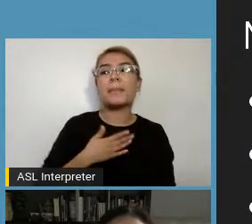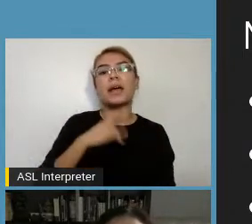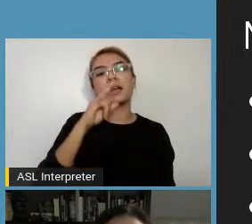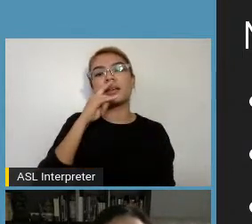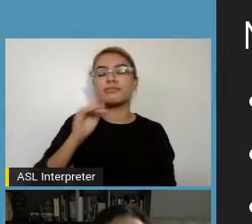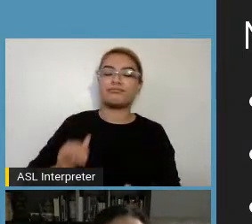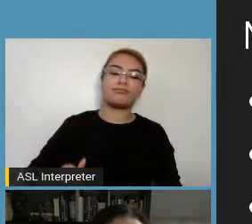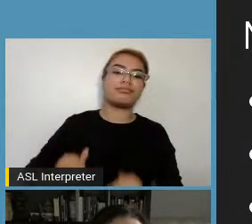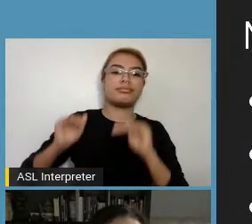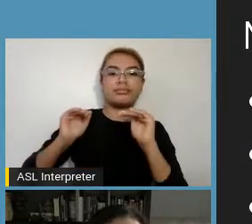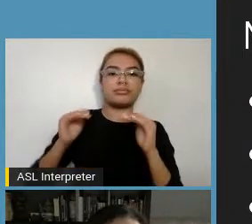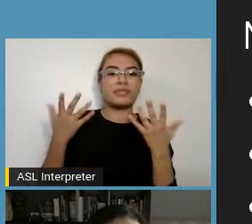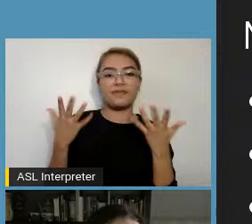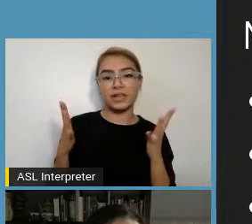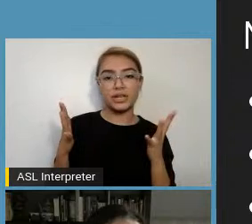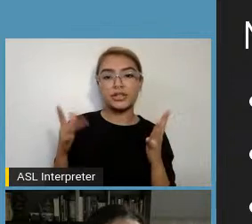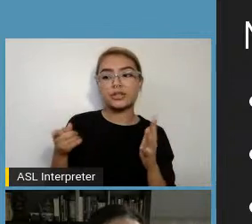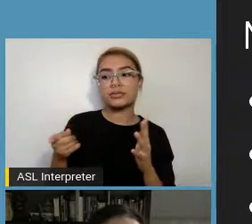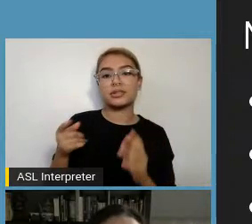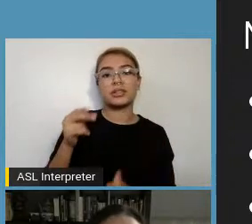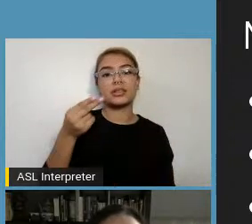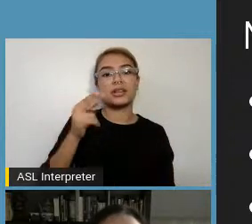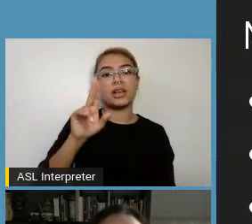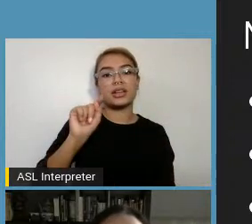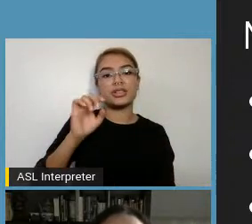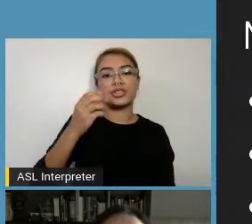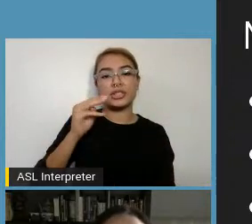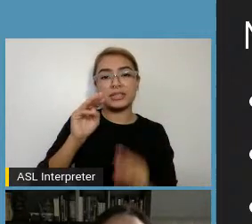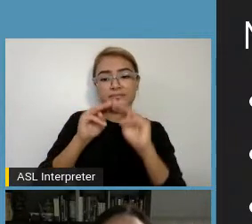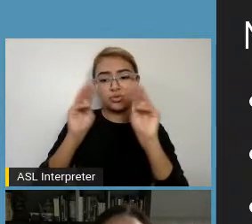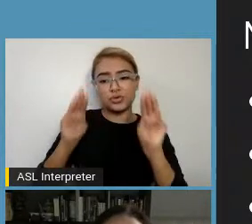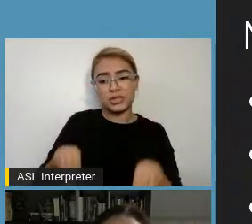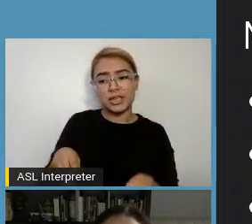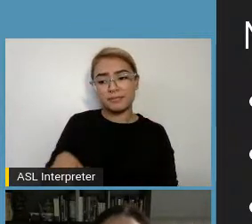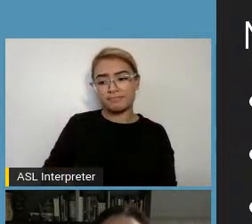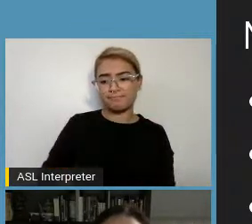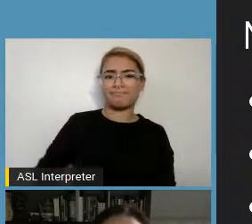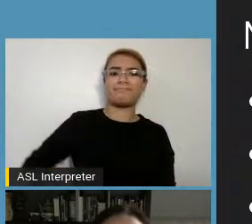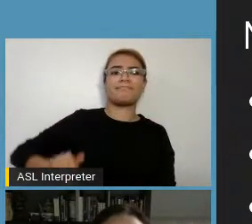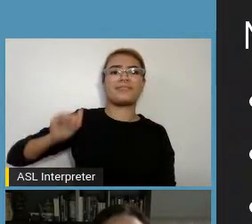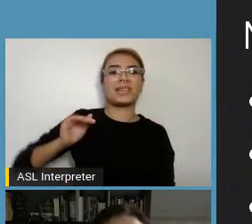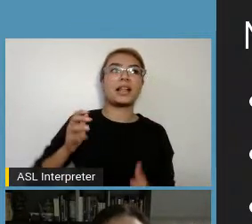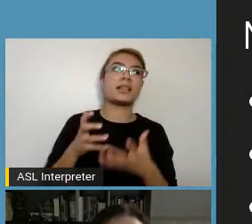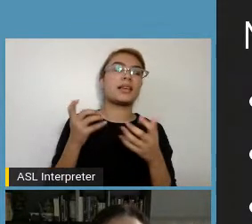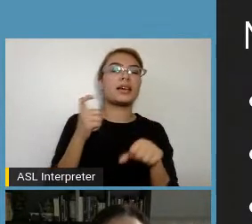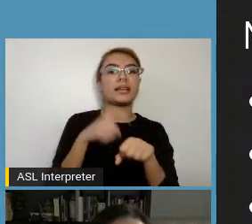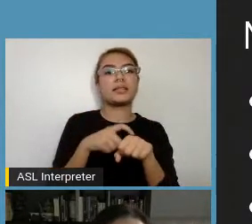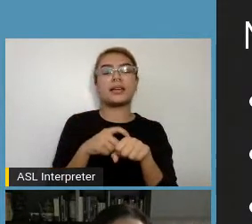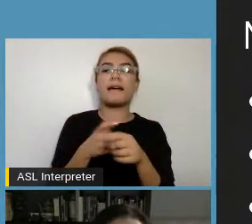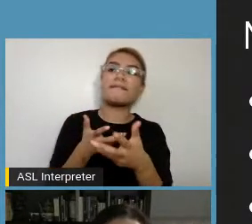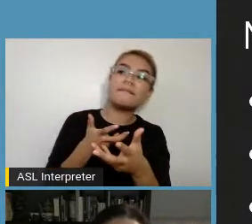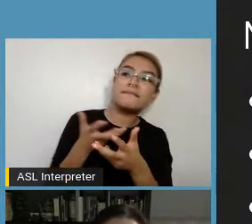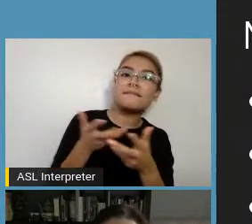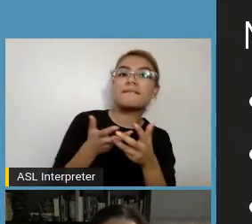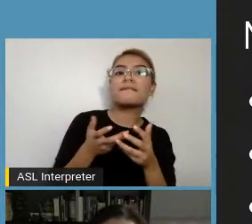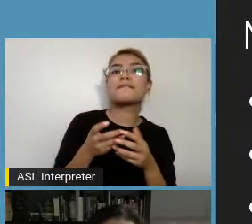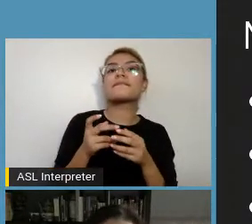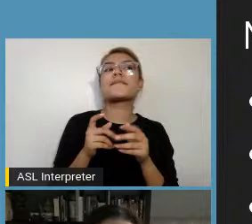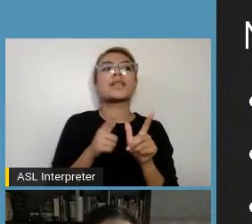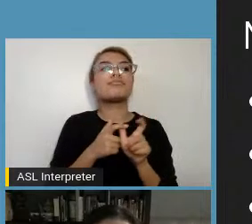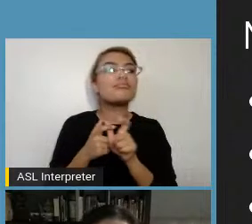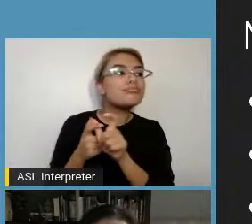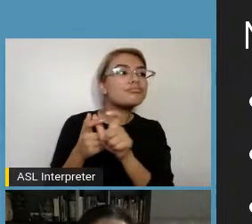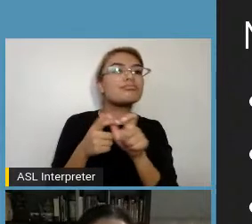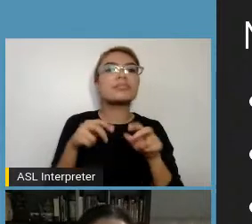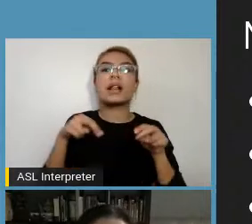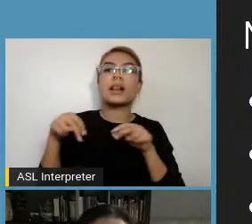at this museum, at the Hutchings Museum. They'd spent a lot of time there, playing in their rock and mineral room and